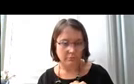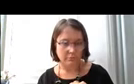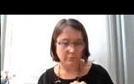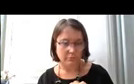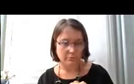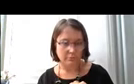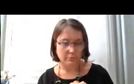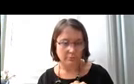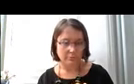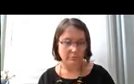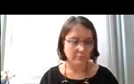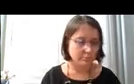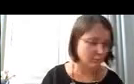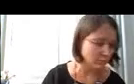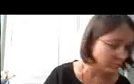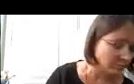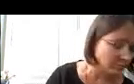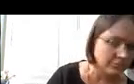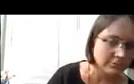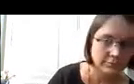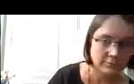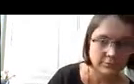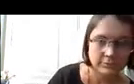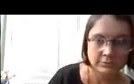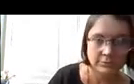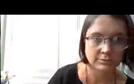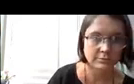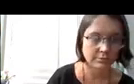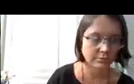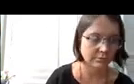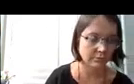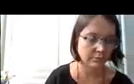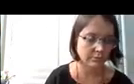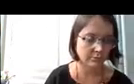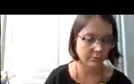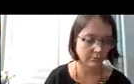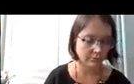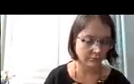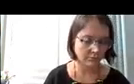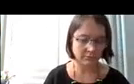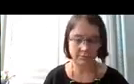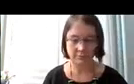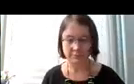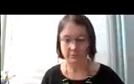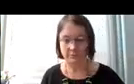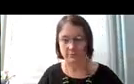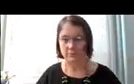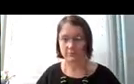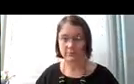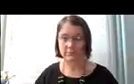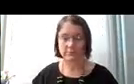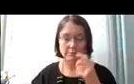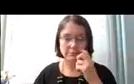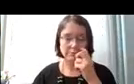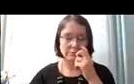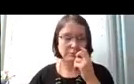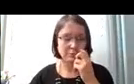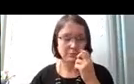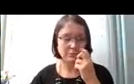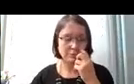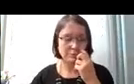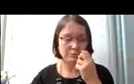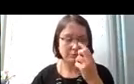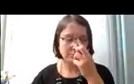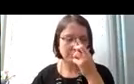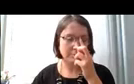Which sectors are growing? Which sectors are declining? We can also look at how the labour market functions, how people